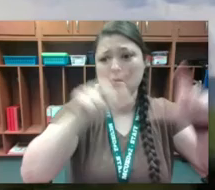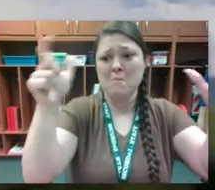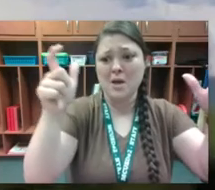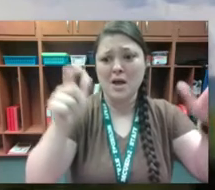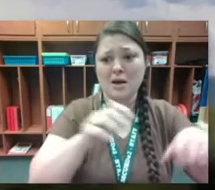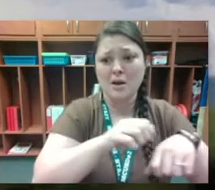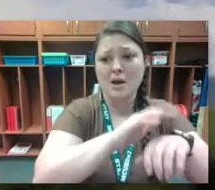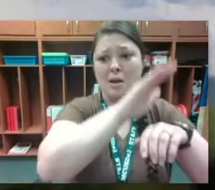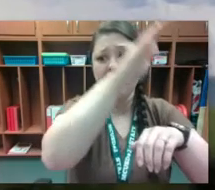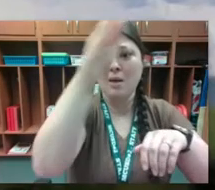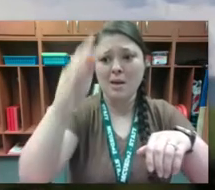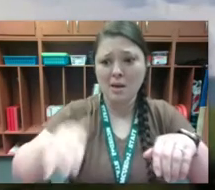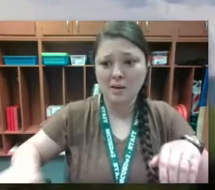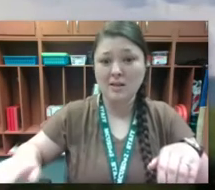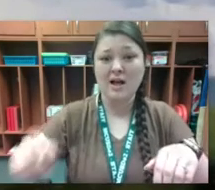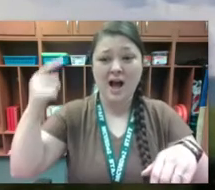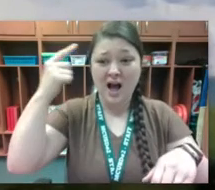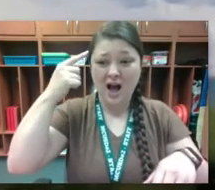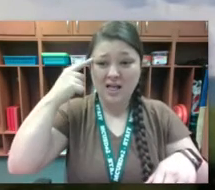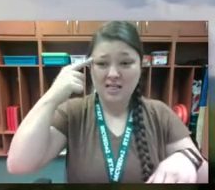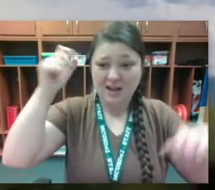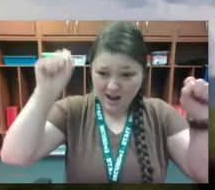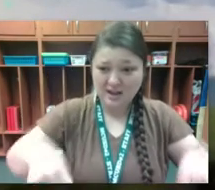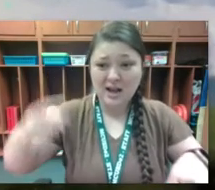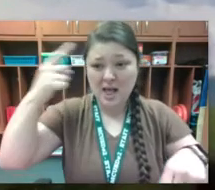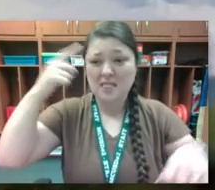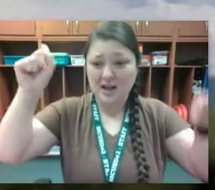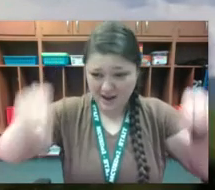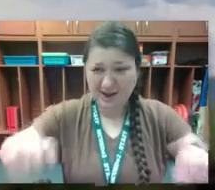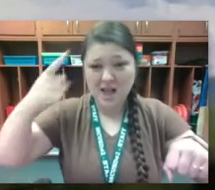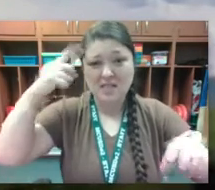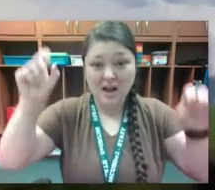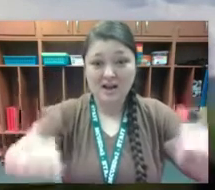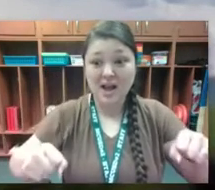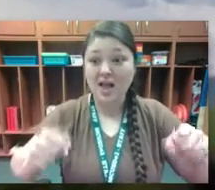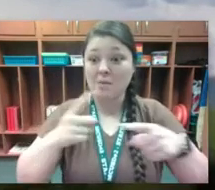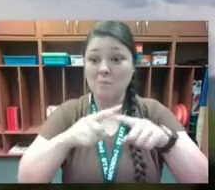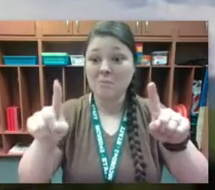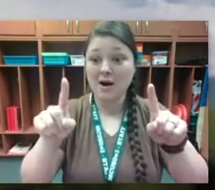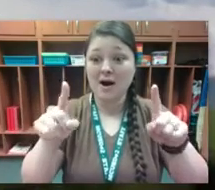think I can, until he did it. He made it up and over the hill.